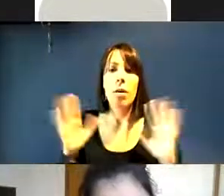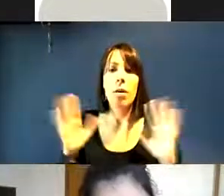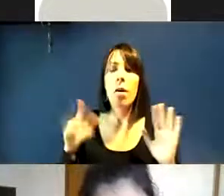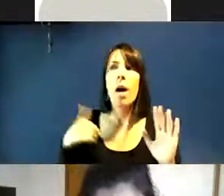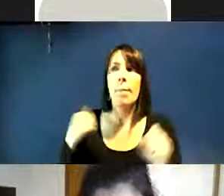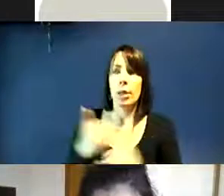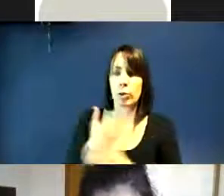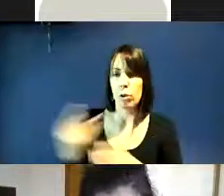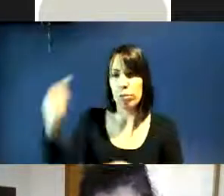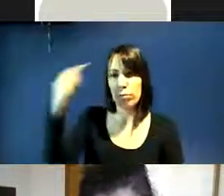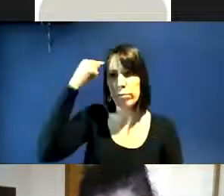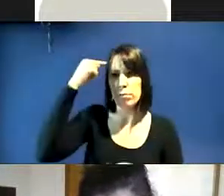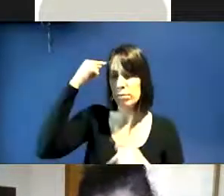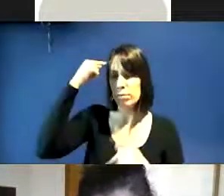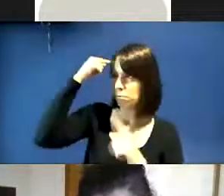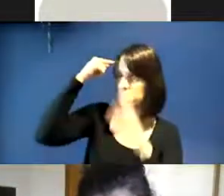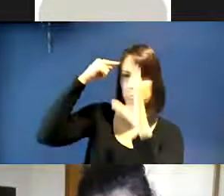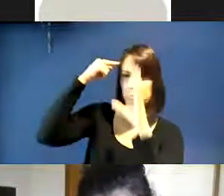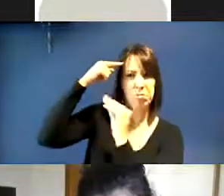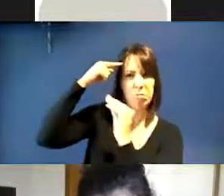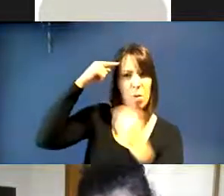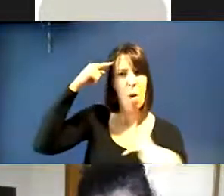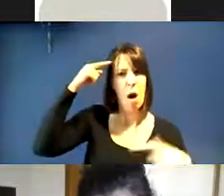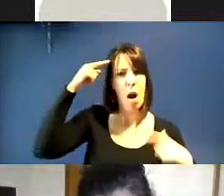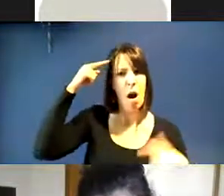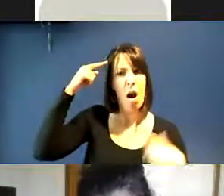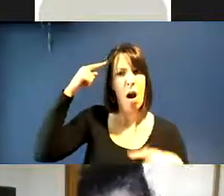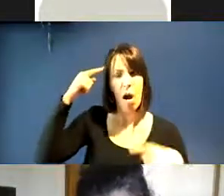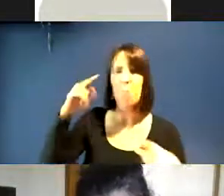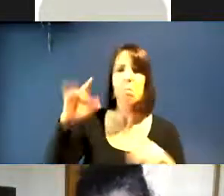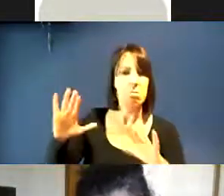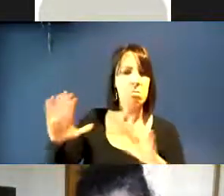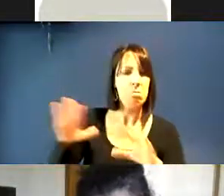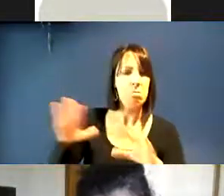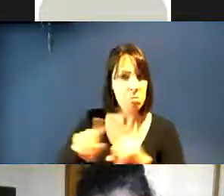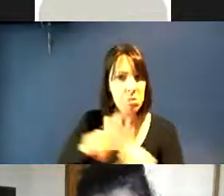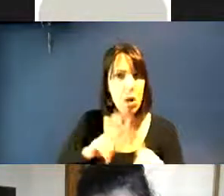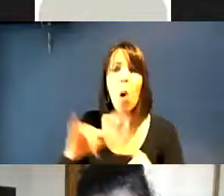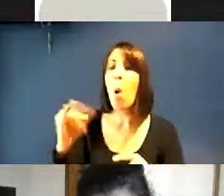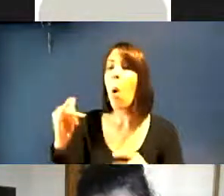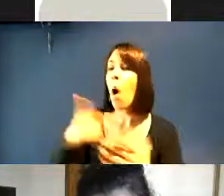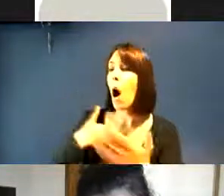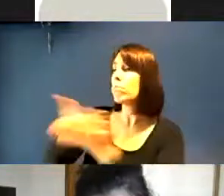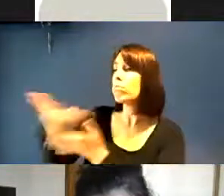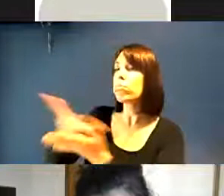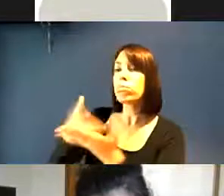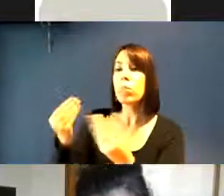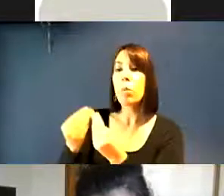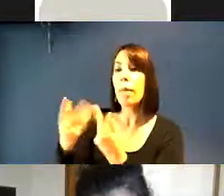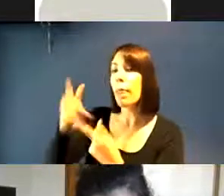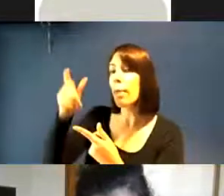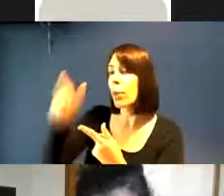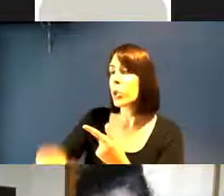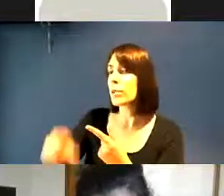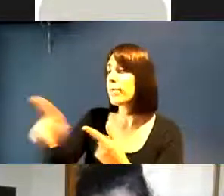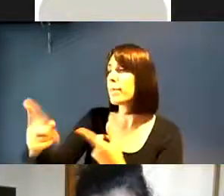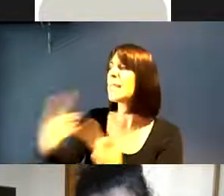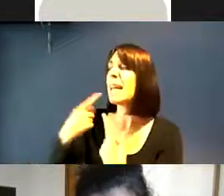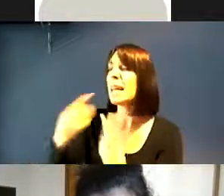them, and that I challenge them when they come up in conversation, when people don't realize that they've said something that's ableist,